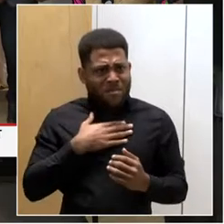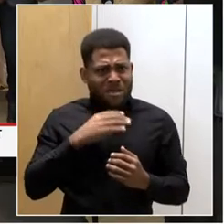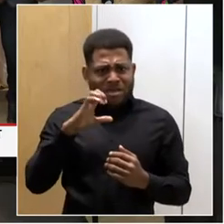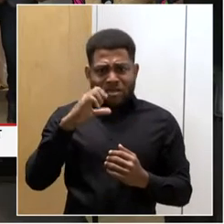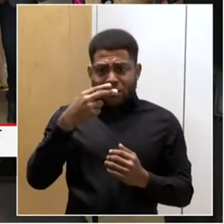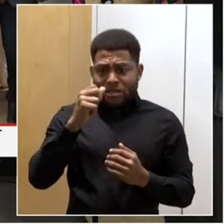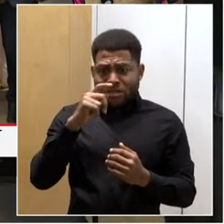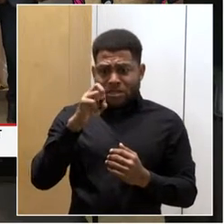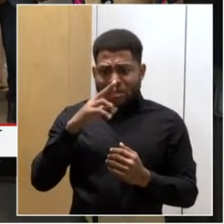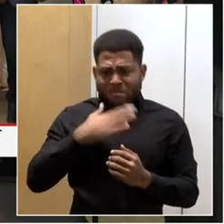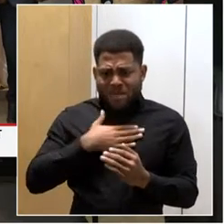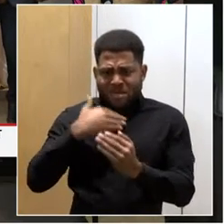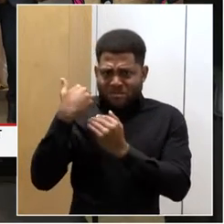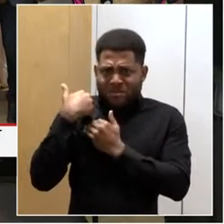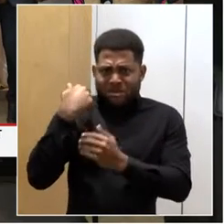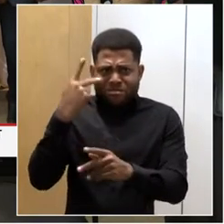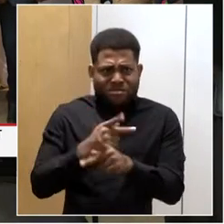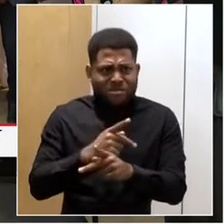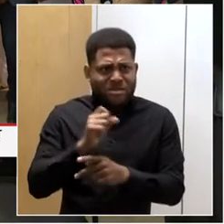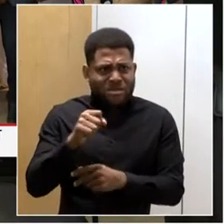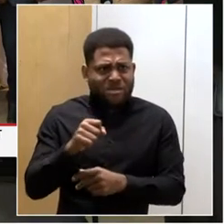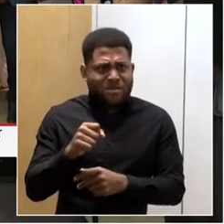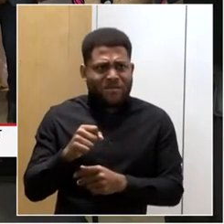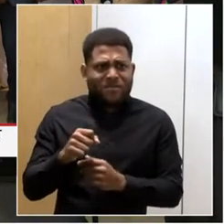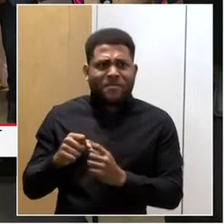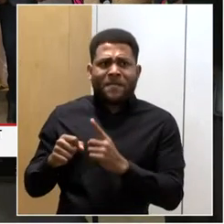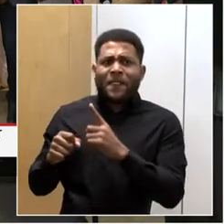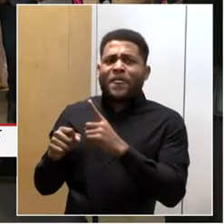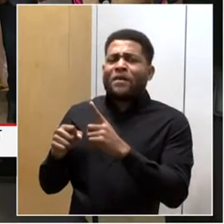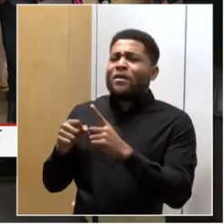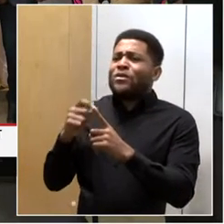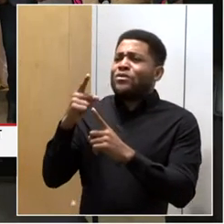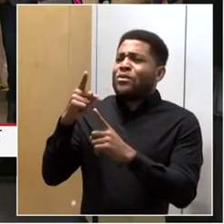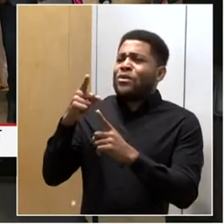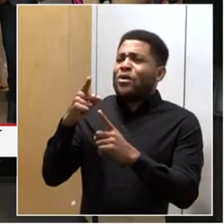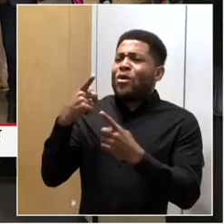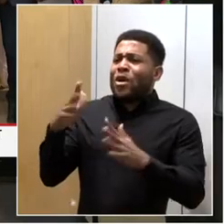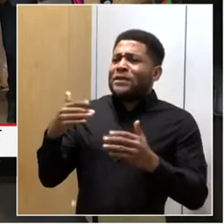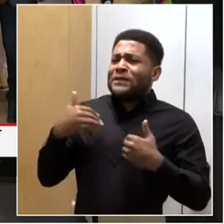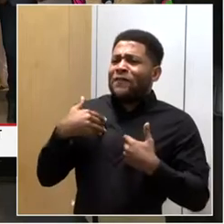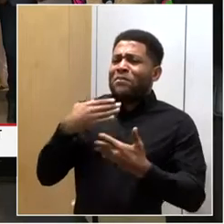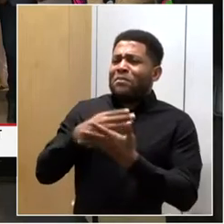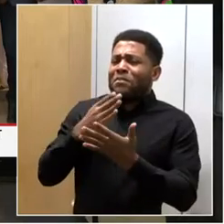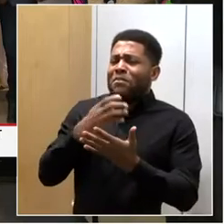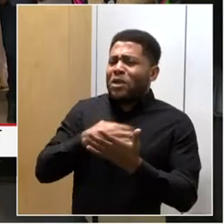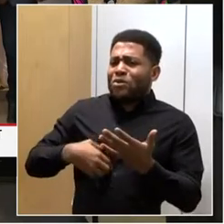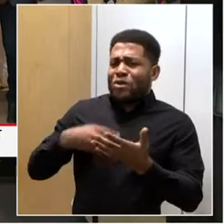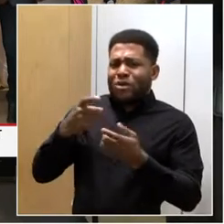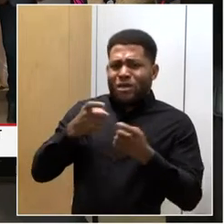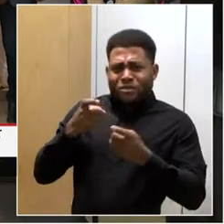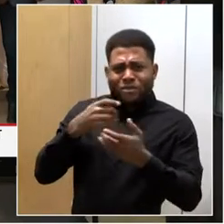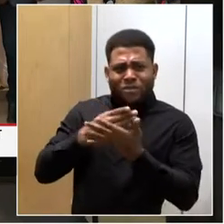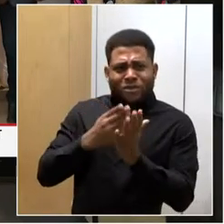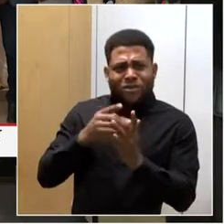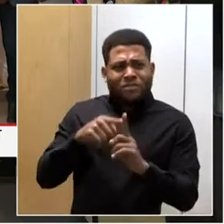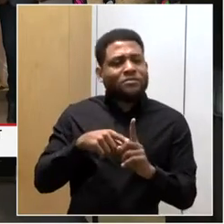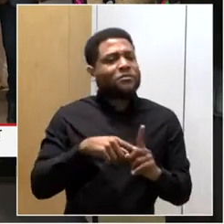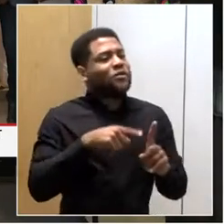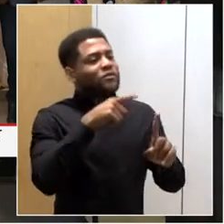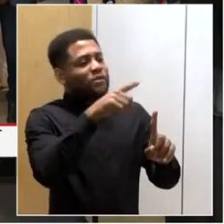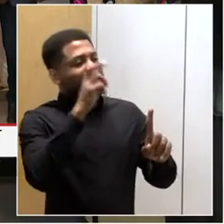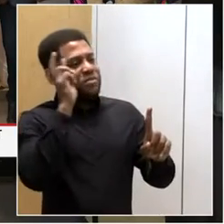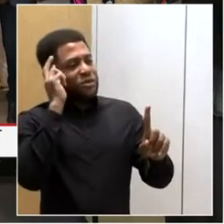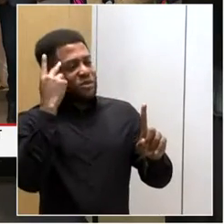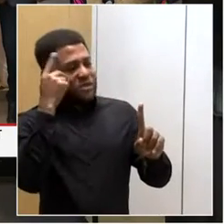But you already have mayoral control of schools. You misunderstand either the charter or the budget process or what